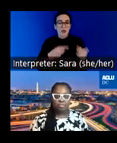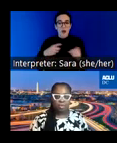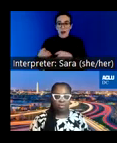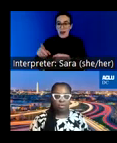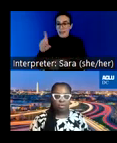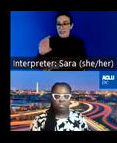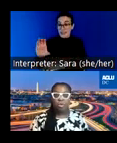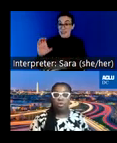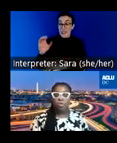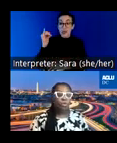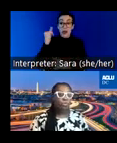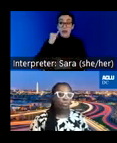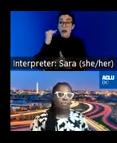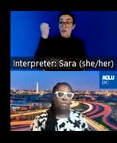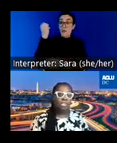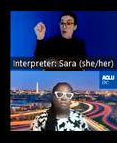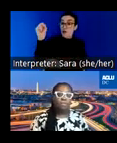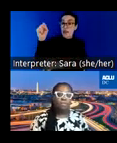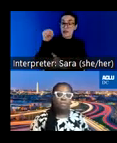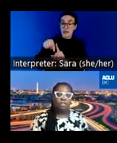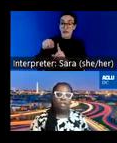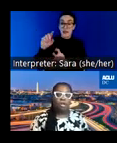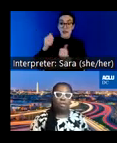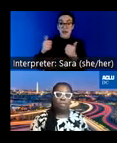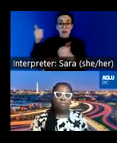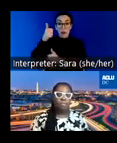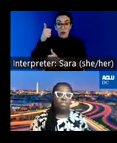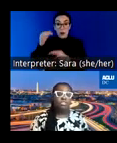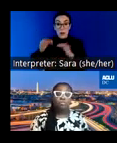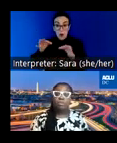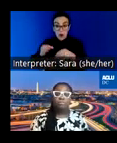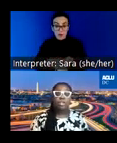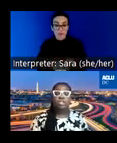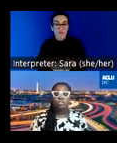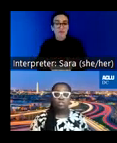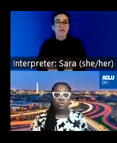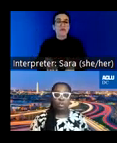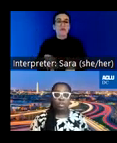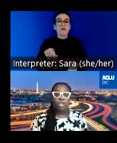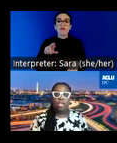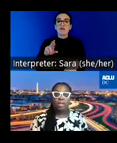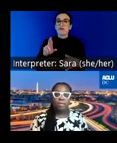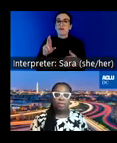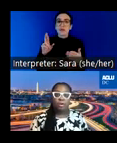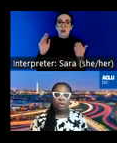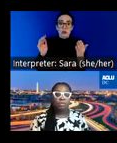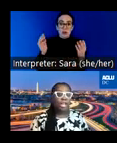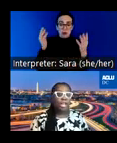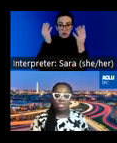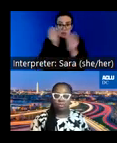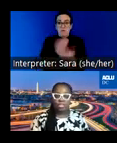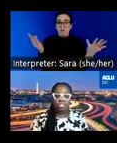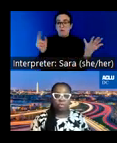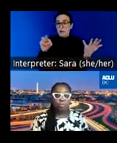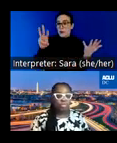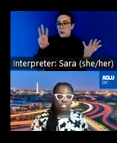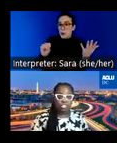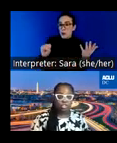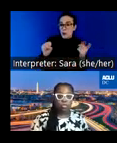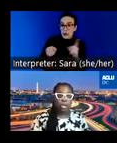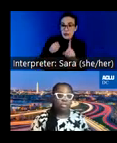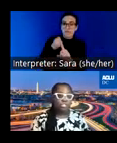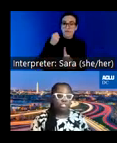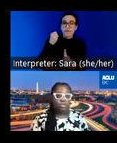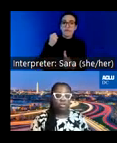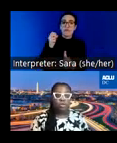at the Supreme Court, or when people, when there's a breaking news story and people are asking questions about what they